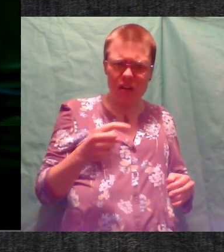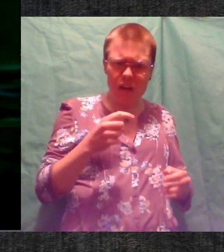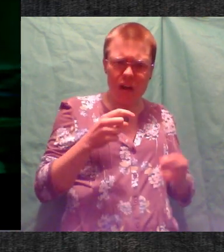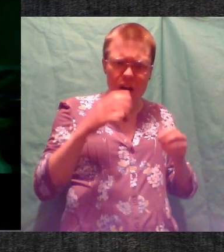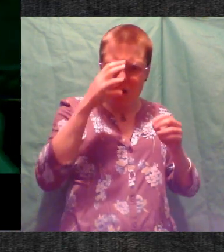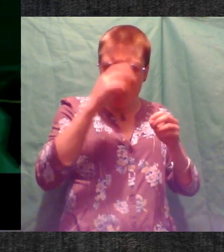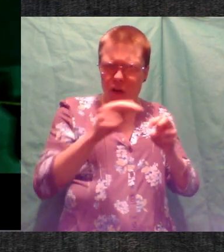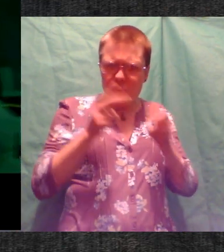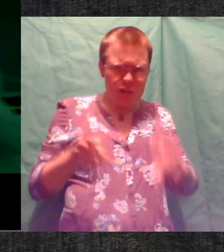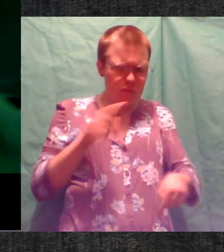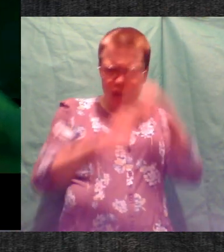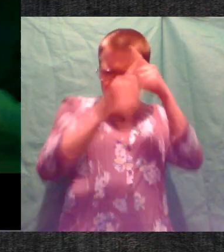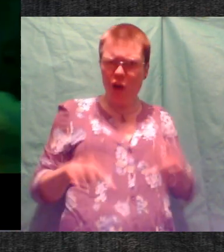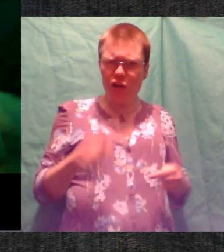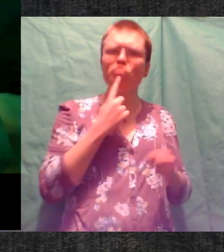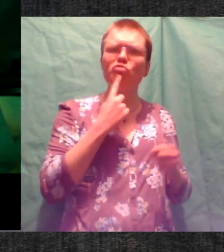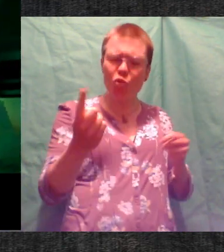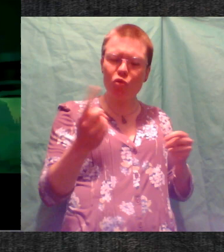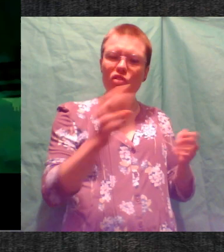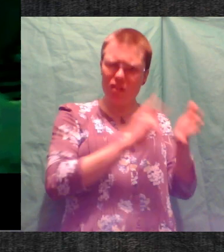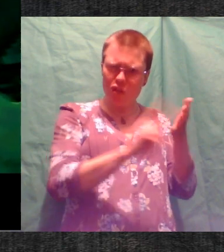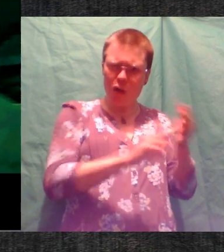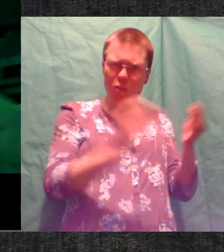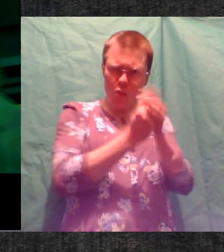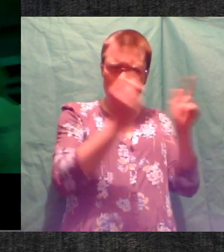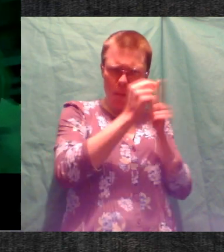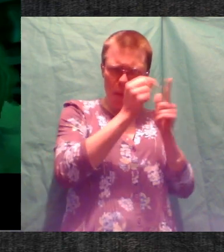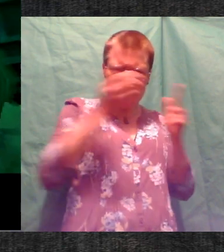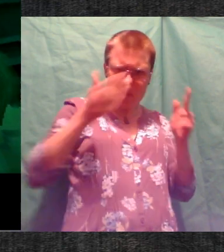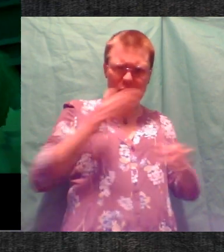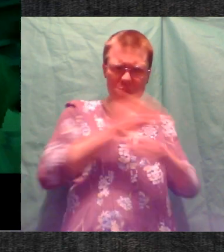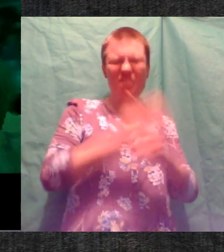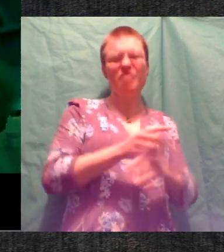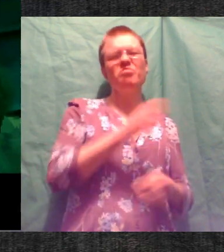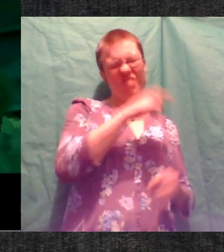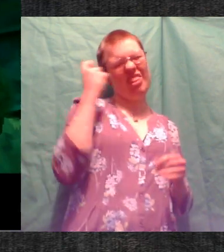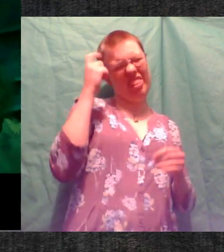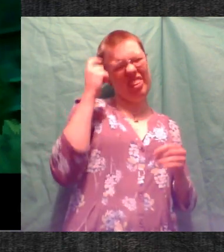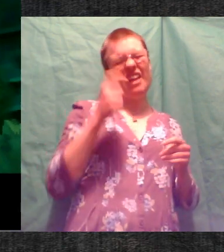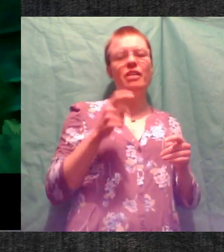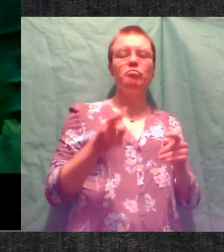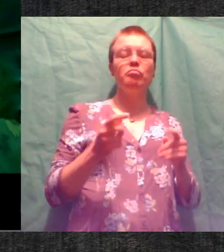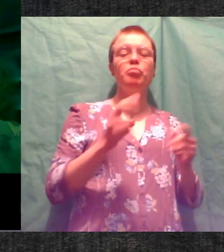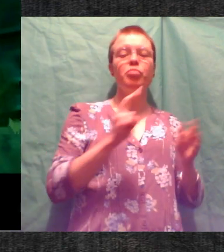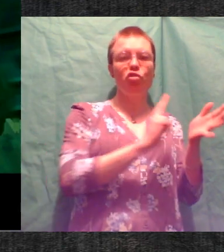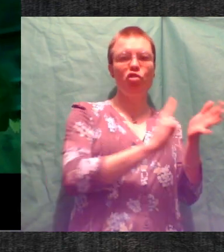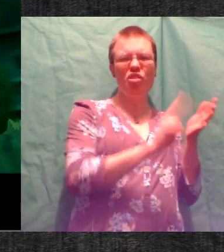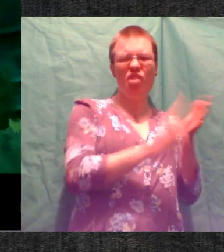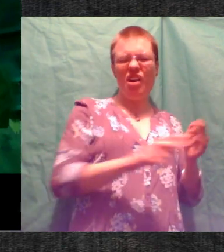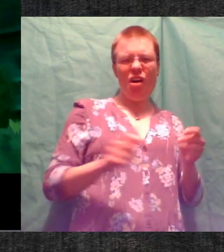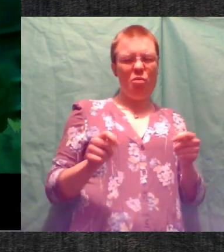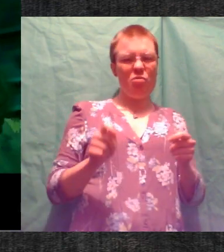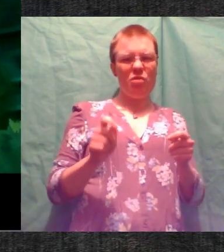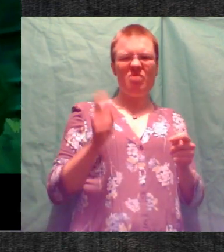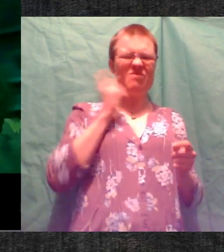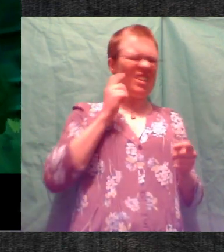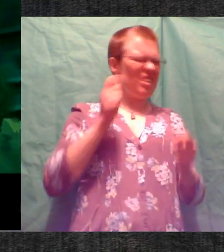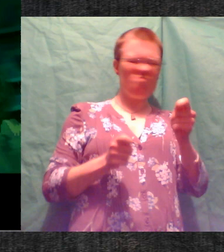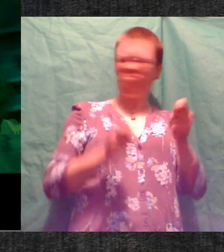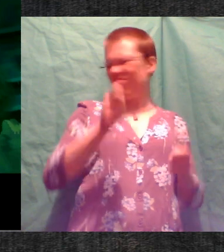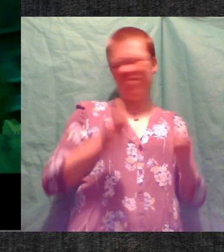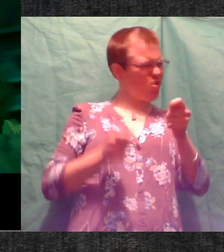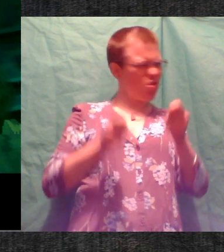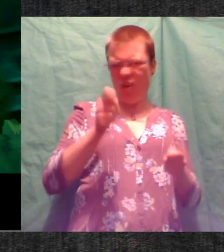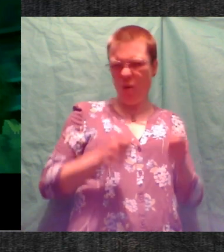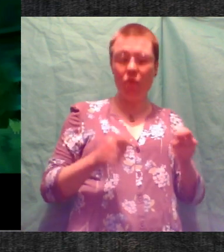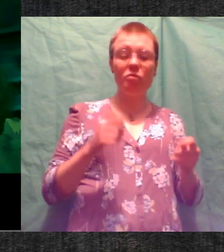she was, but it seems that Dr. Naomi Hunter couldn't be controlled so easily. What? We've got a spy working in the